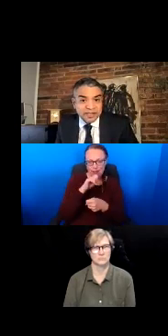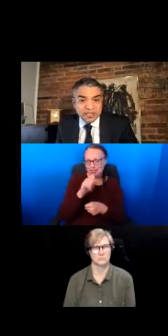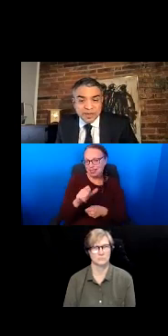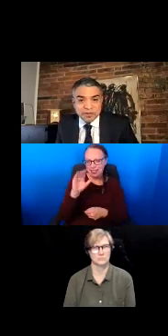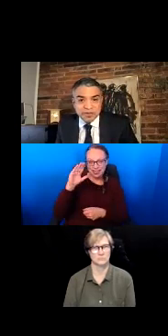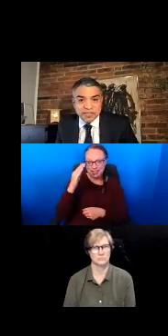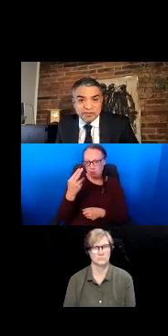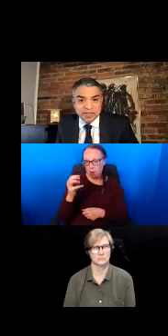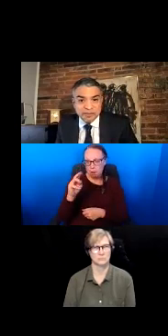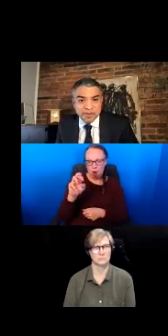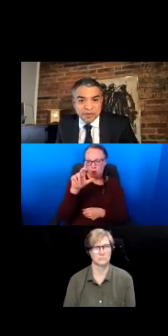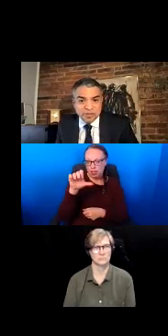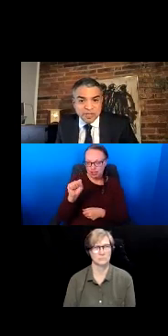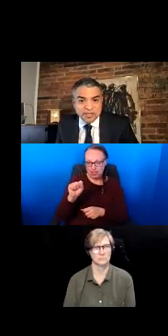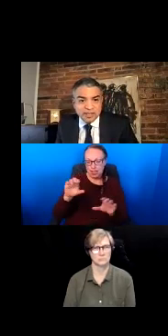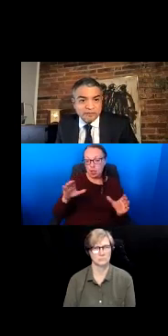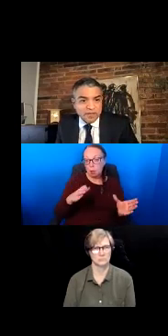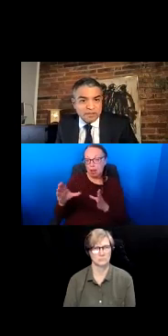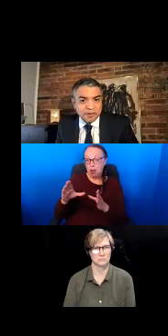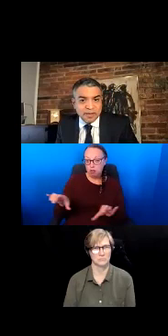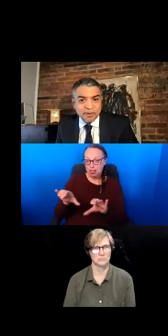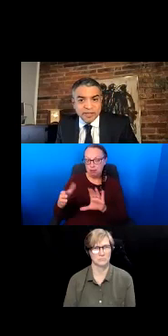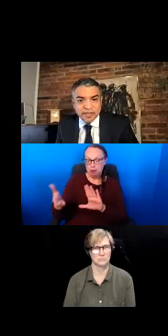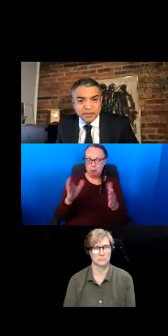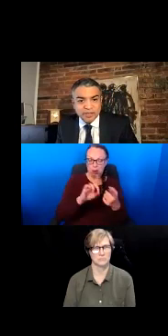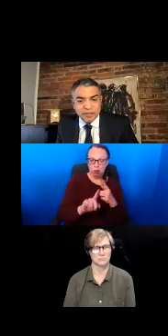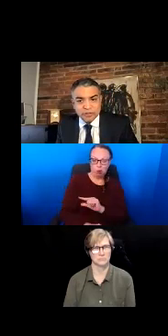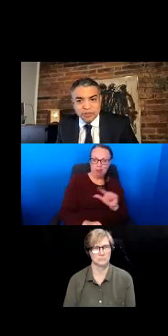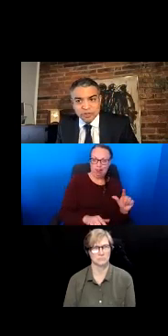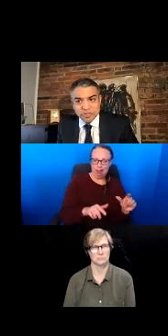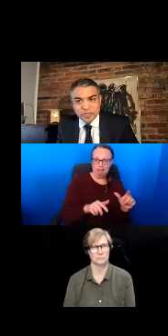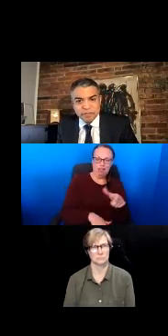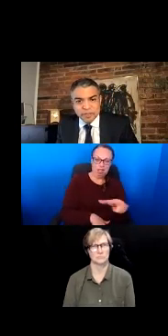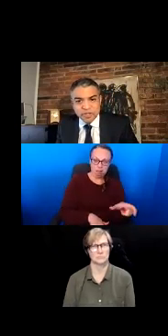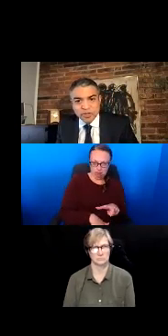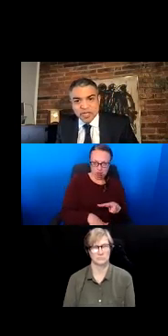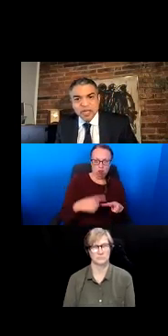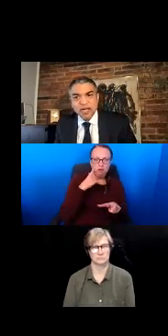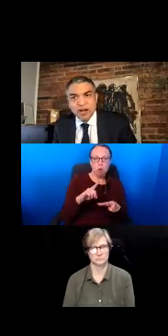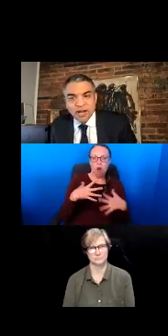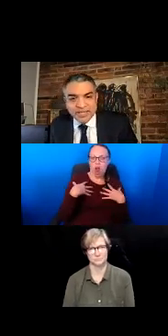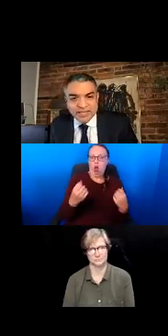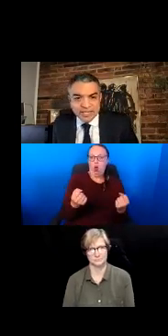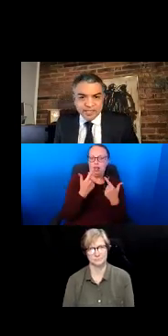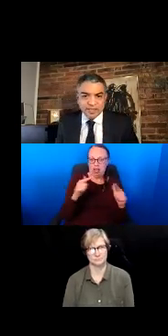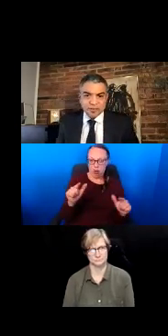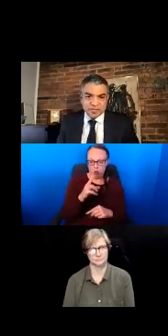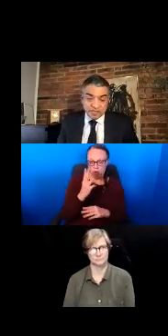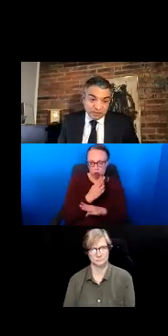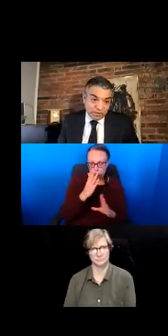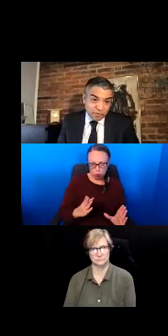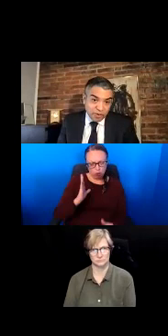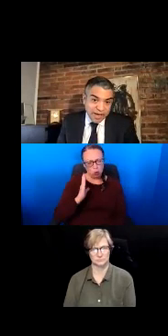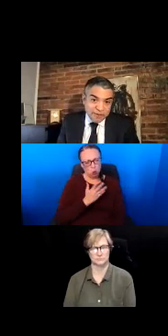homologous in its patterns of activity compared to its left hemisphere neighbor in healthy language users. And so our idea here was